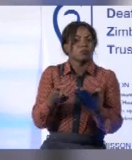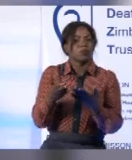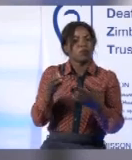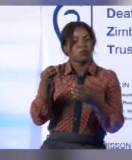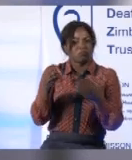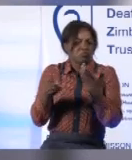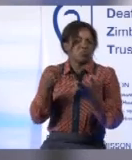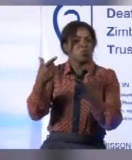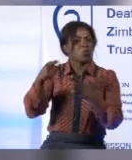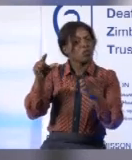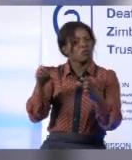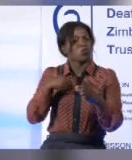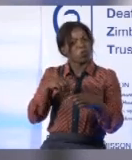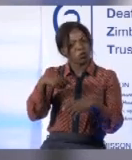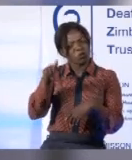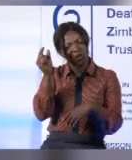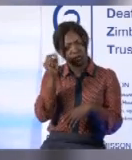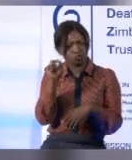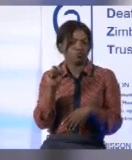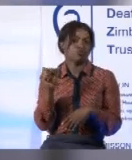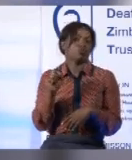level.